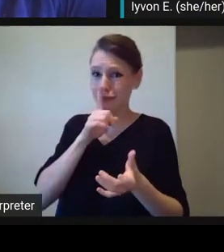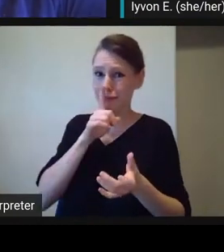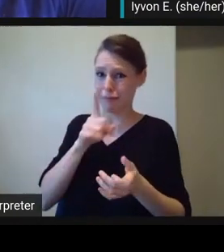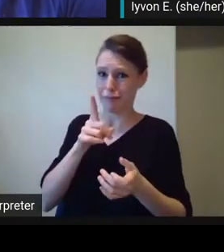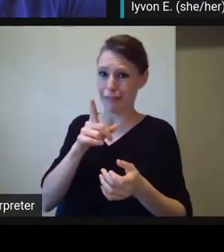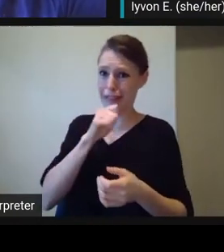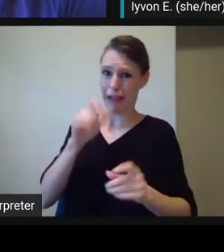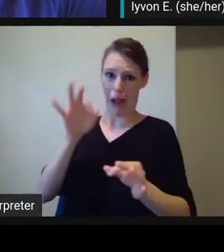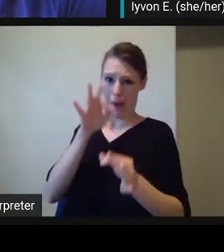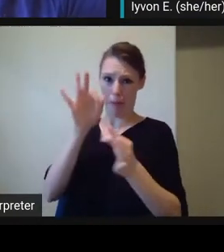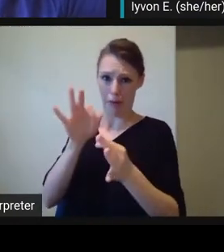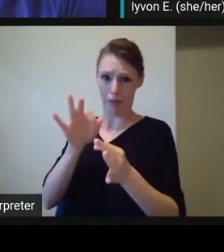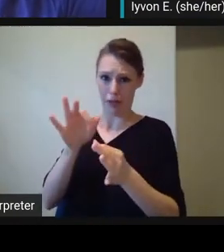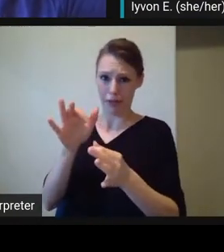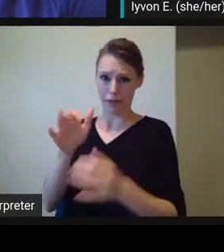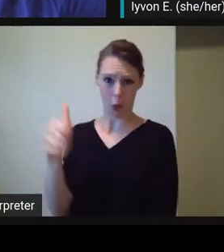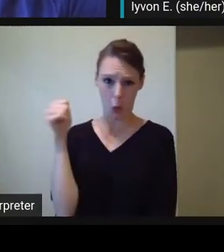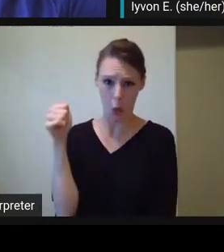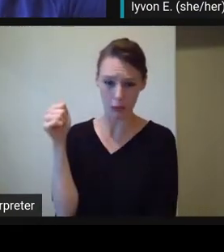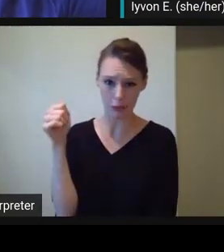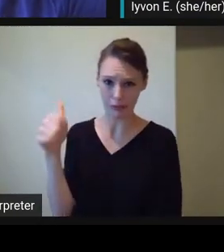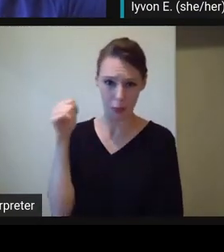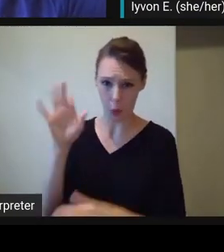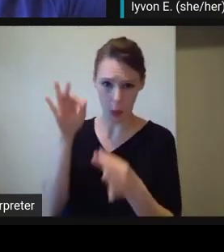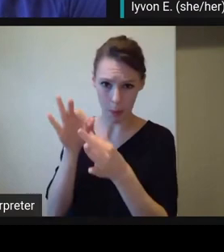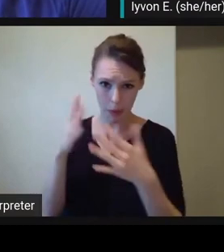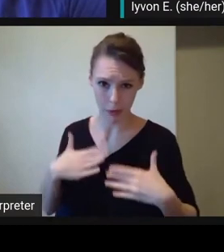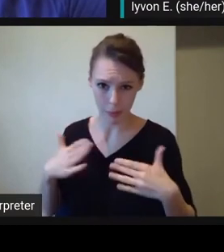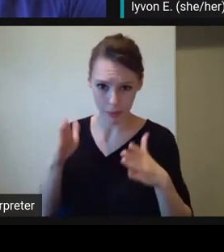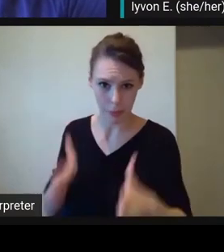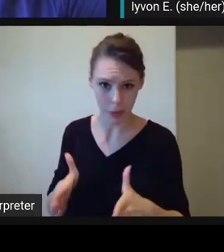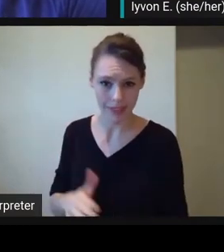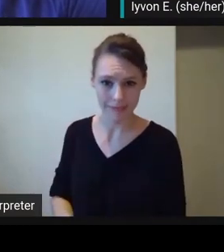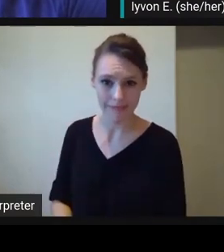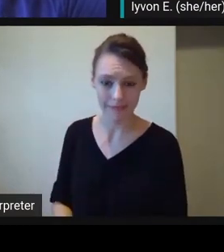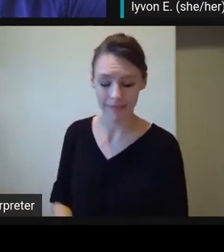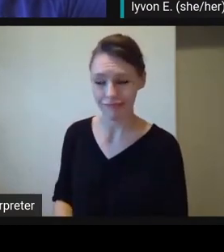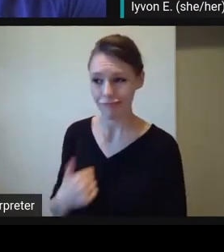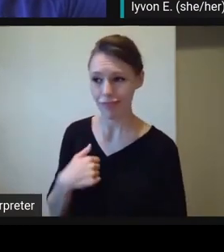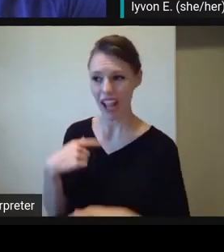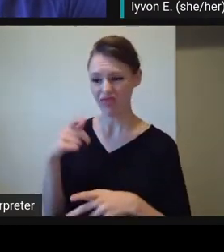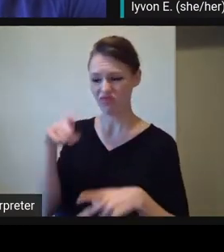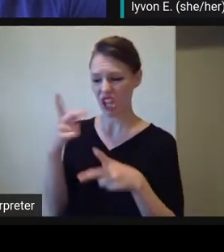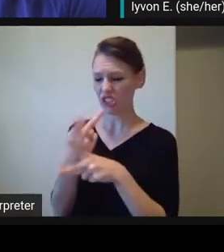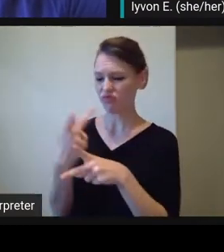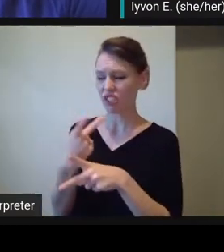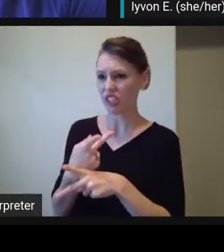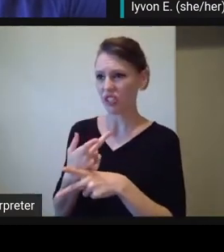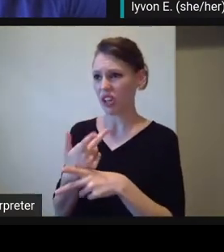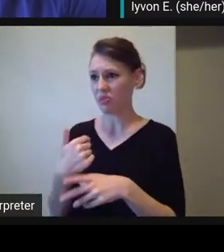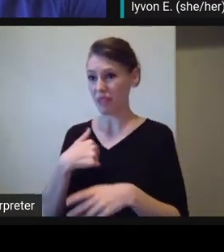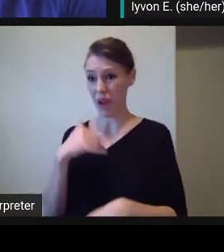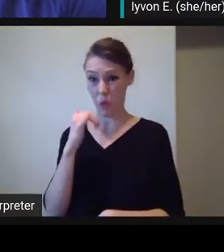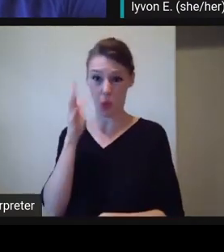you're not gonna be perfect. It's not gonna be perfect. I wasn't there at the beginning, so I don't know what this show is. I have to figure it out as I work on it, and I'm gonna make mistakes,